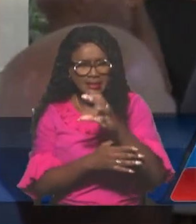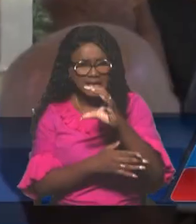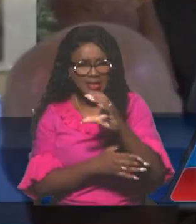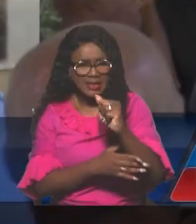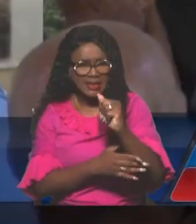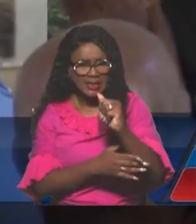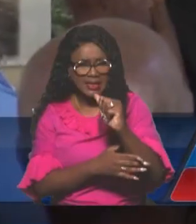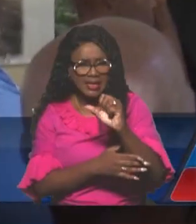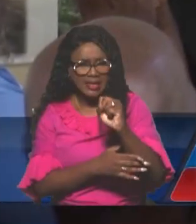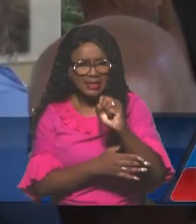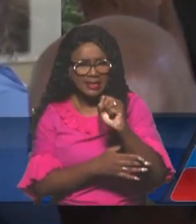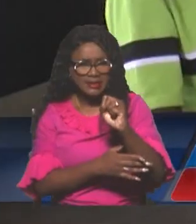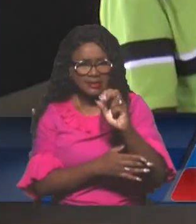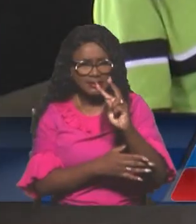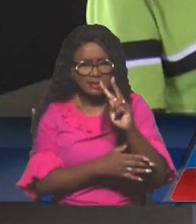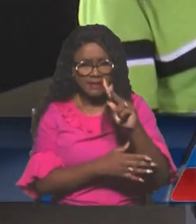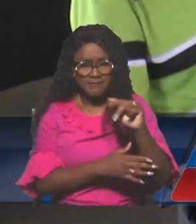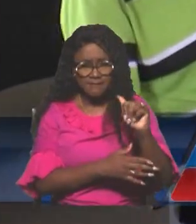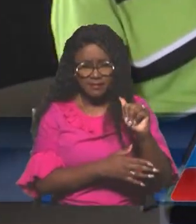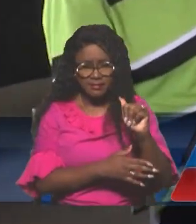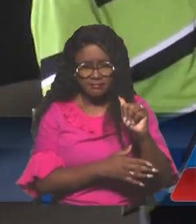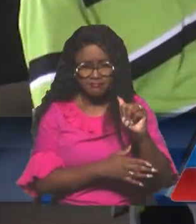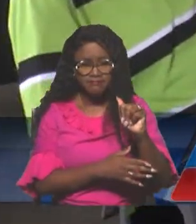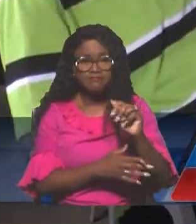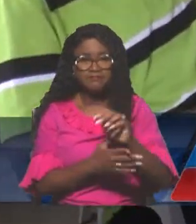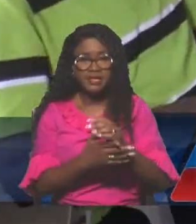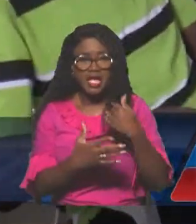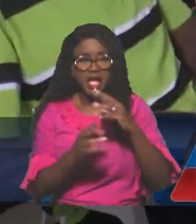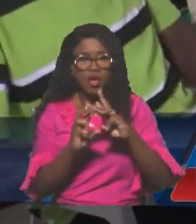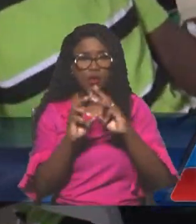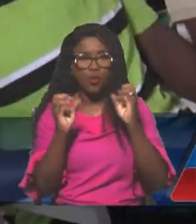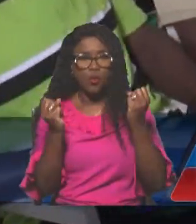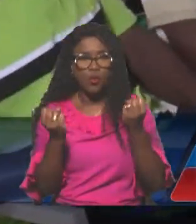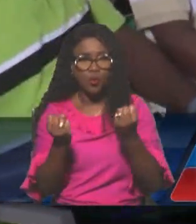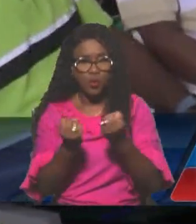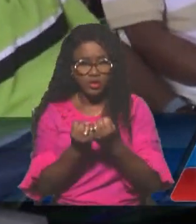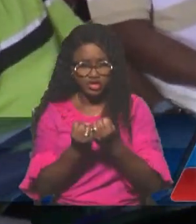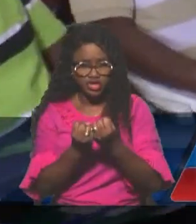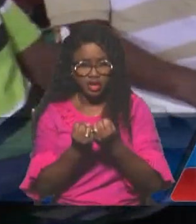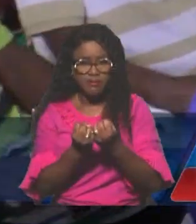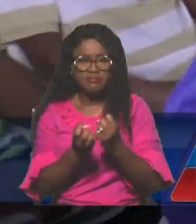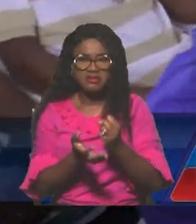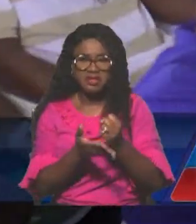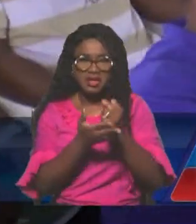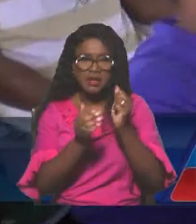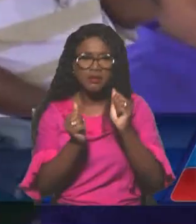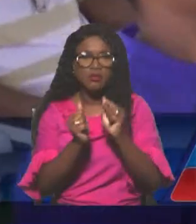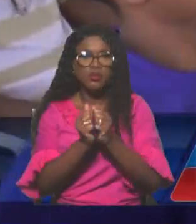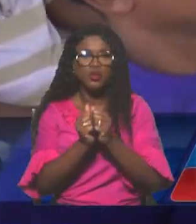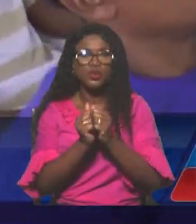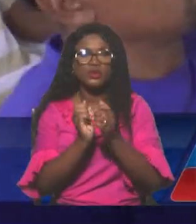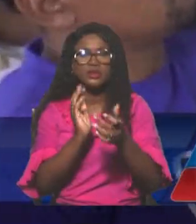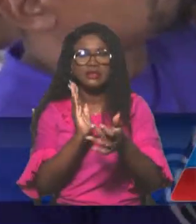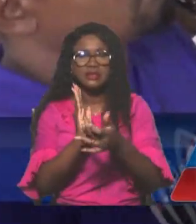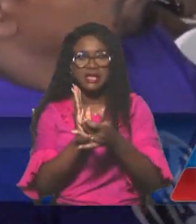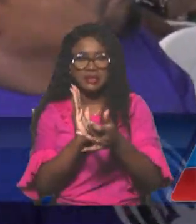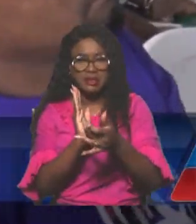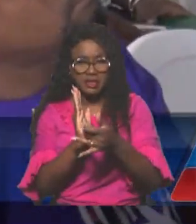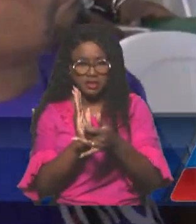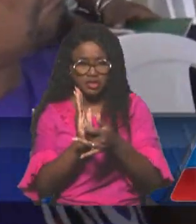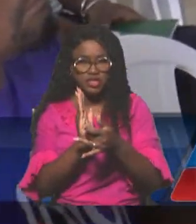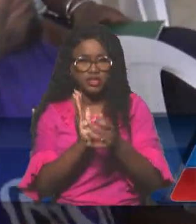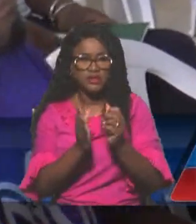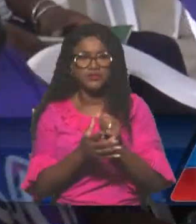for 29 root crop farmers. The workshop conducted by MarVista Institute for Agriculture Training and Development of Trinidad and